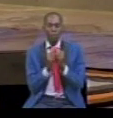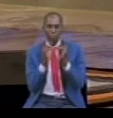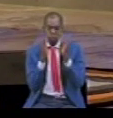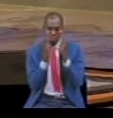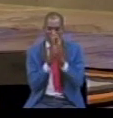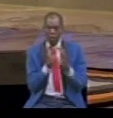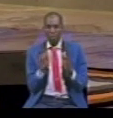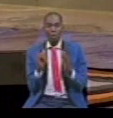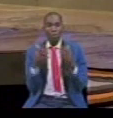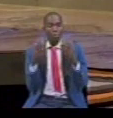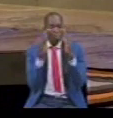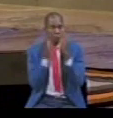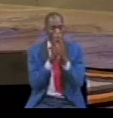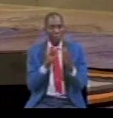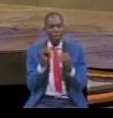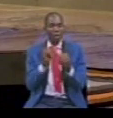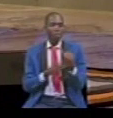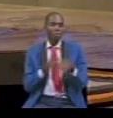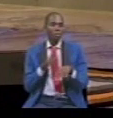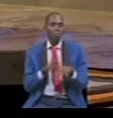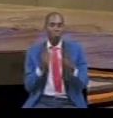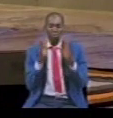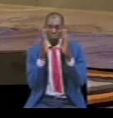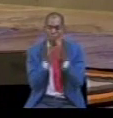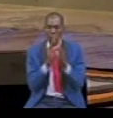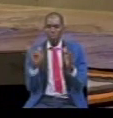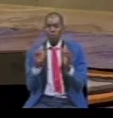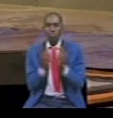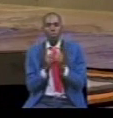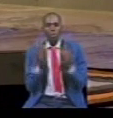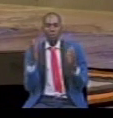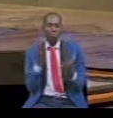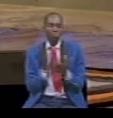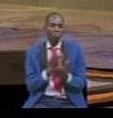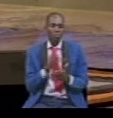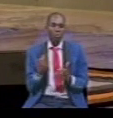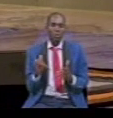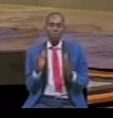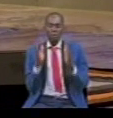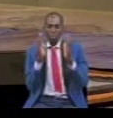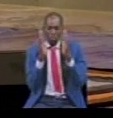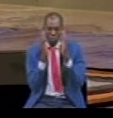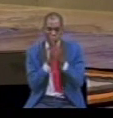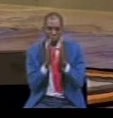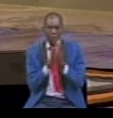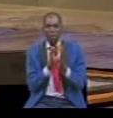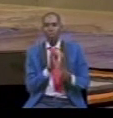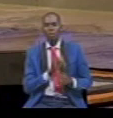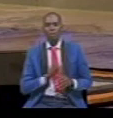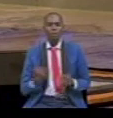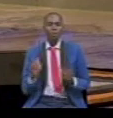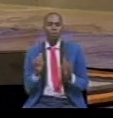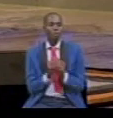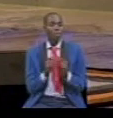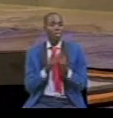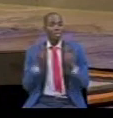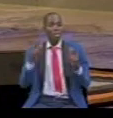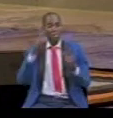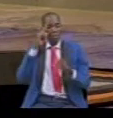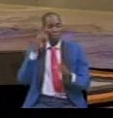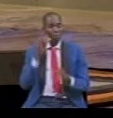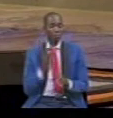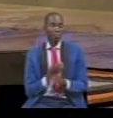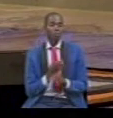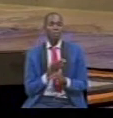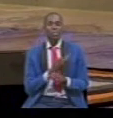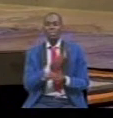time. Praying without ceasing. Praying with faith, with unwavering faith. Never